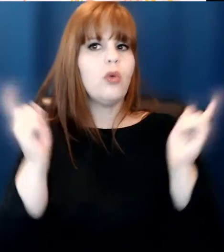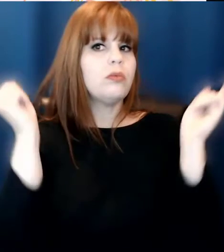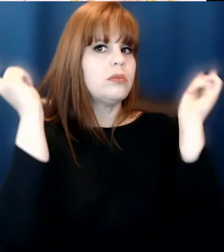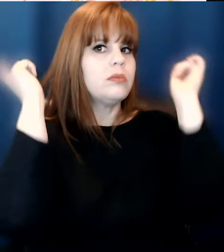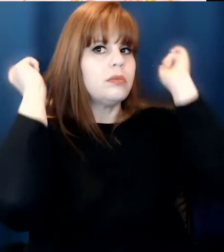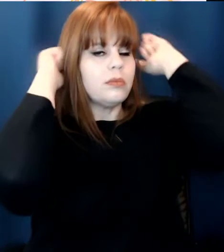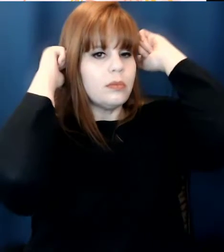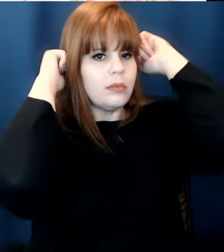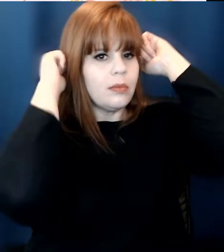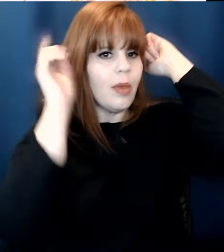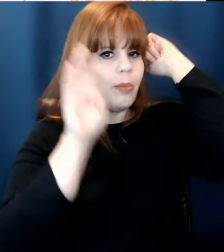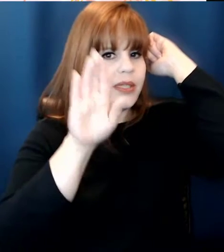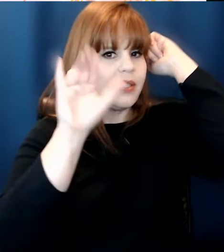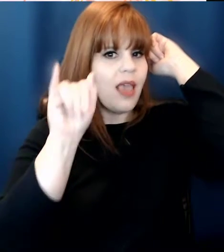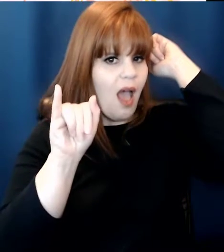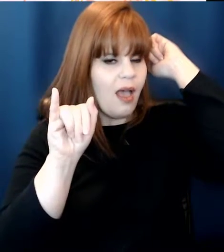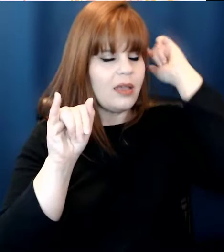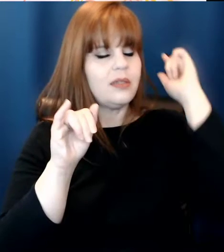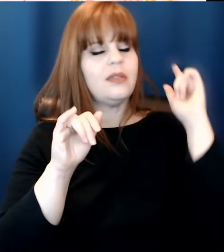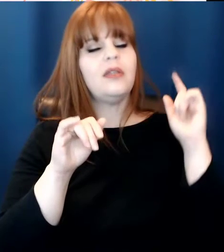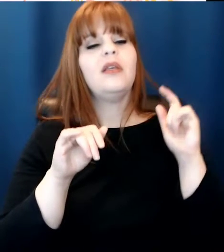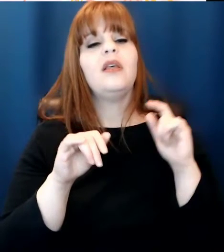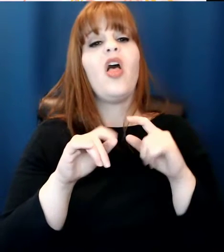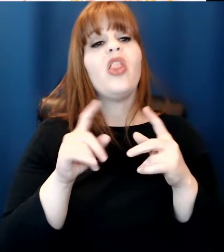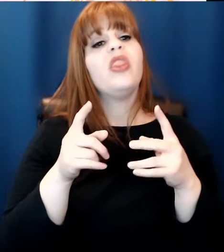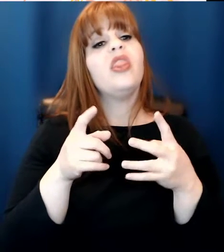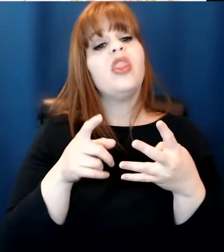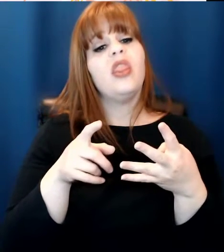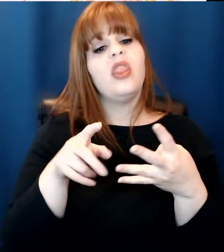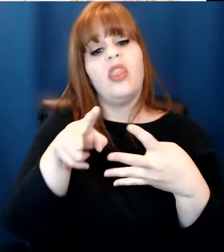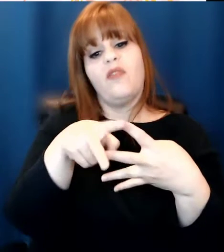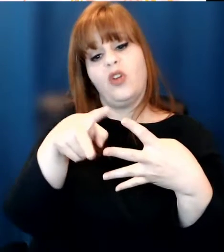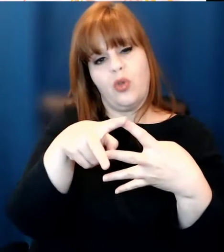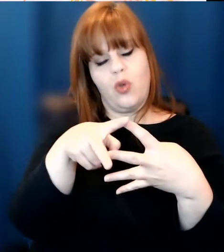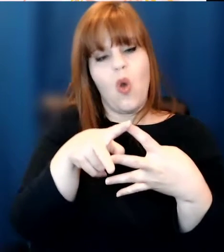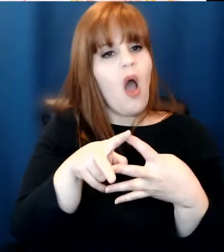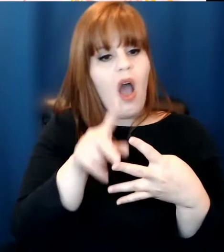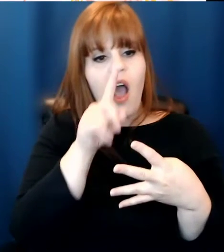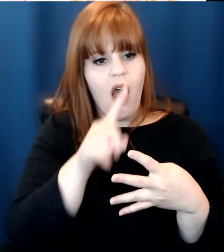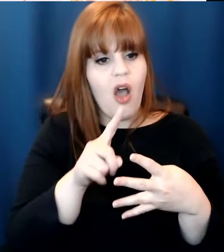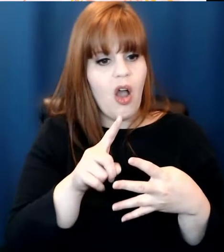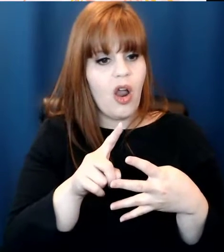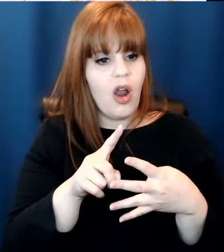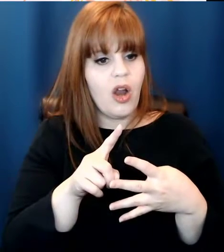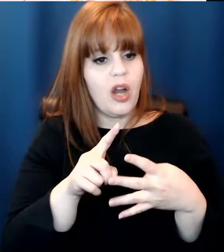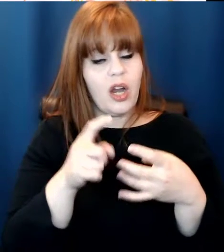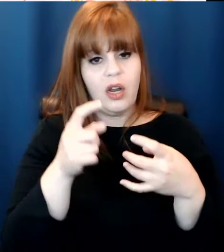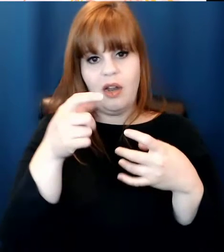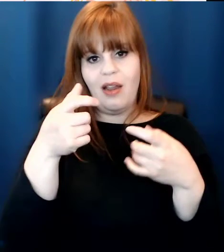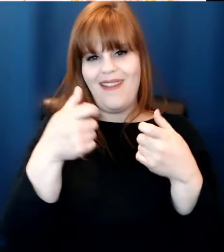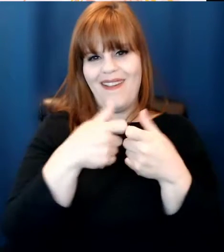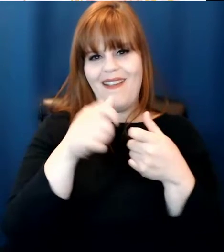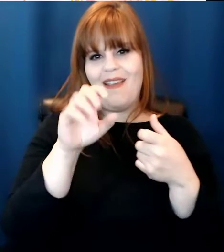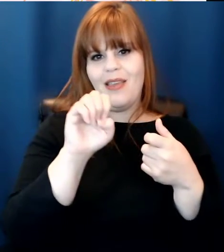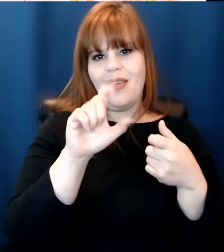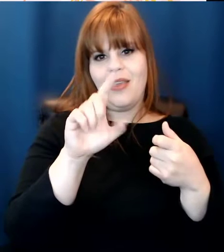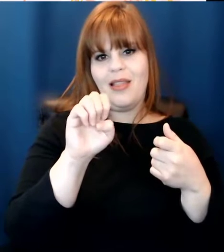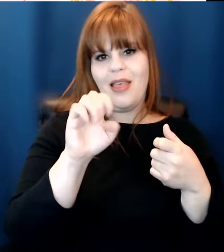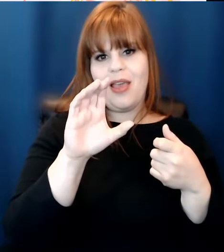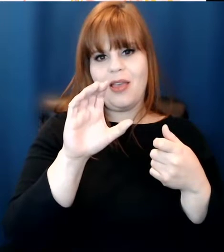my brain-computer interface. So the first two waves are actually electrodes that are right here, looking at my frontal